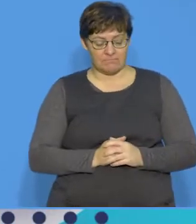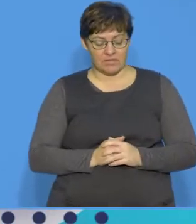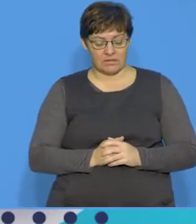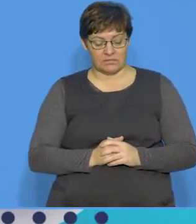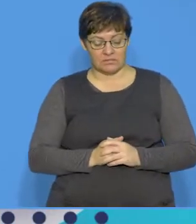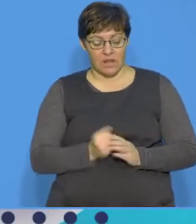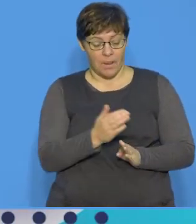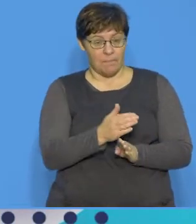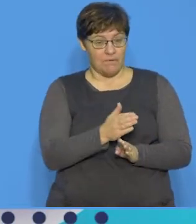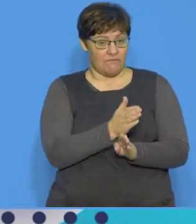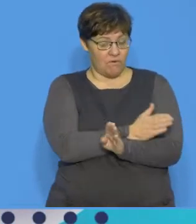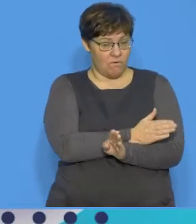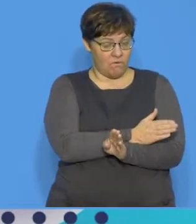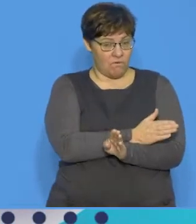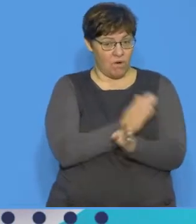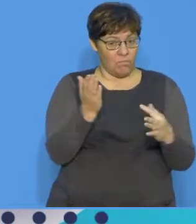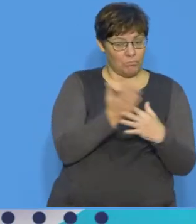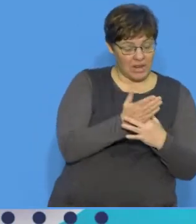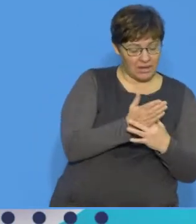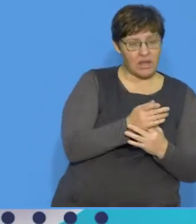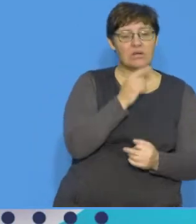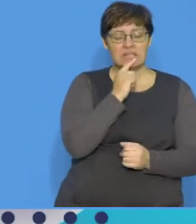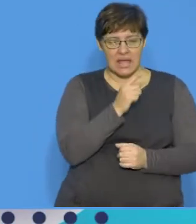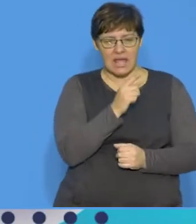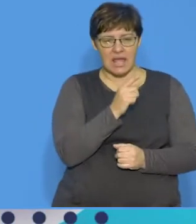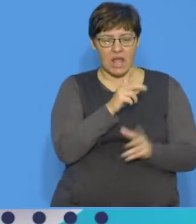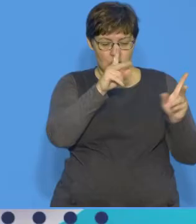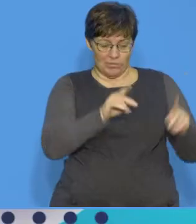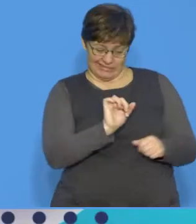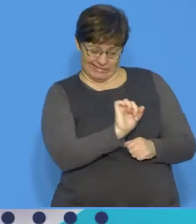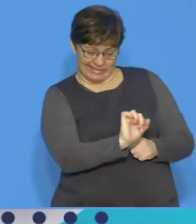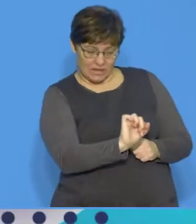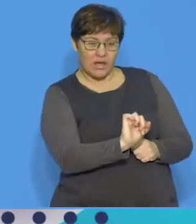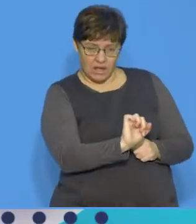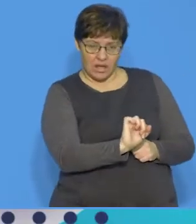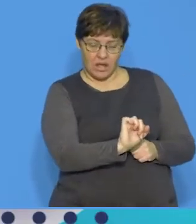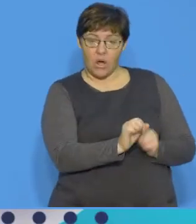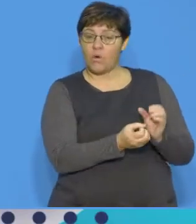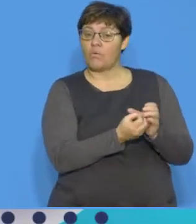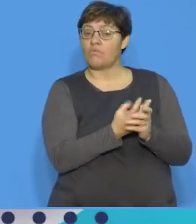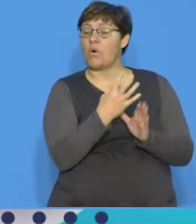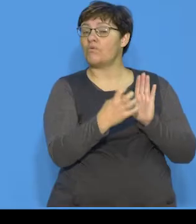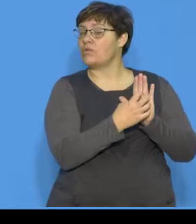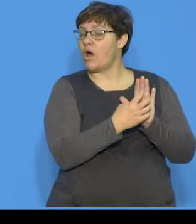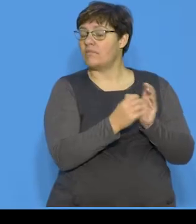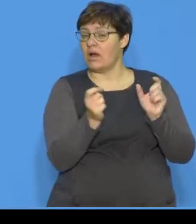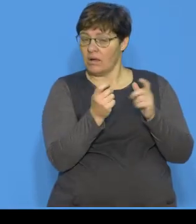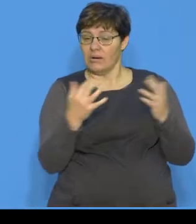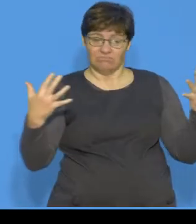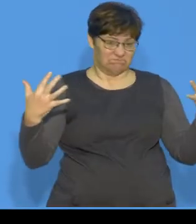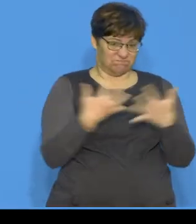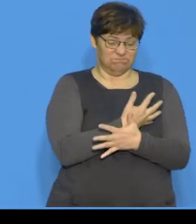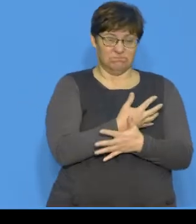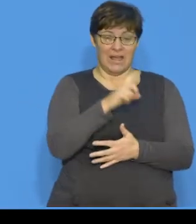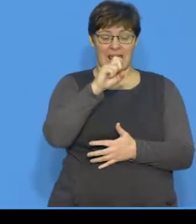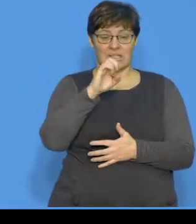human population had an exponential growth curve. All right? So what does this